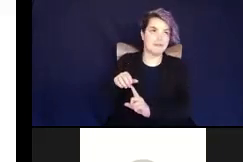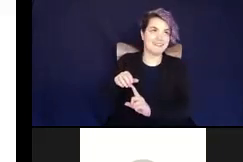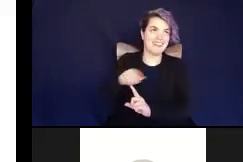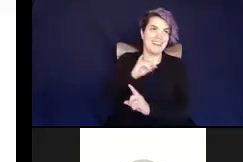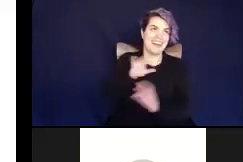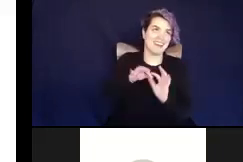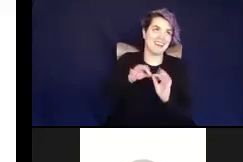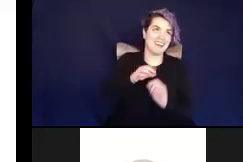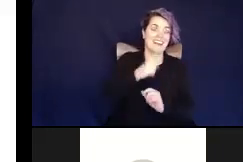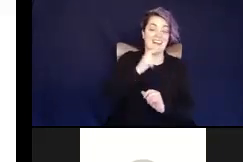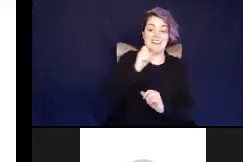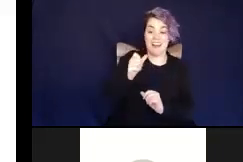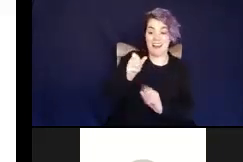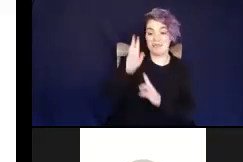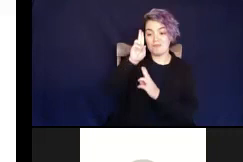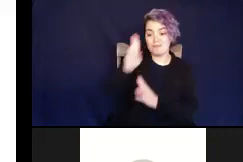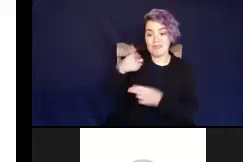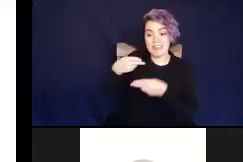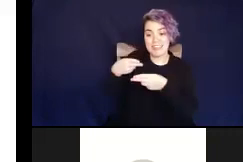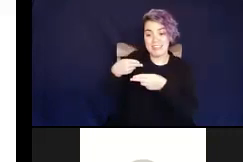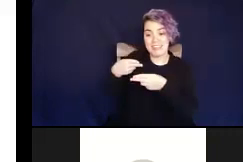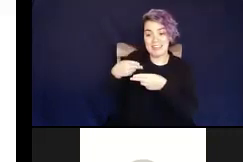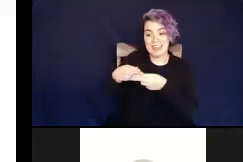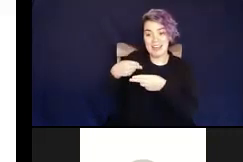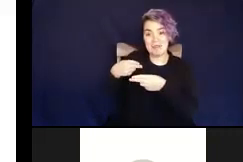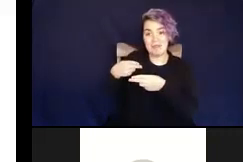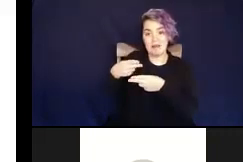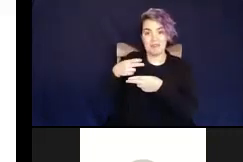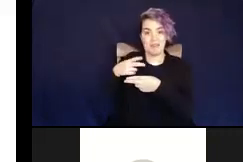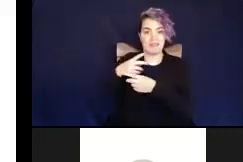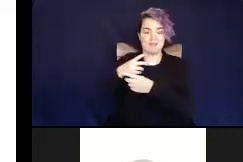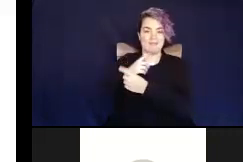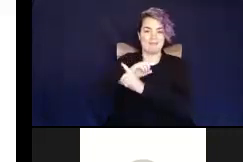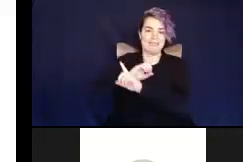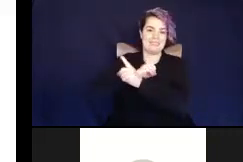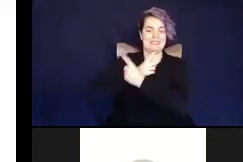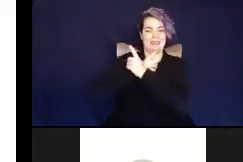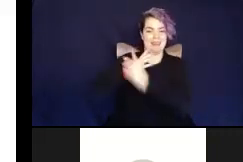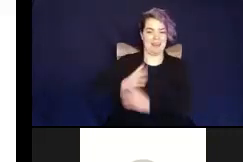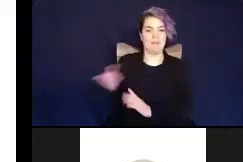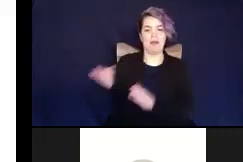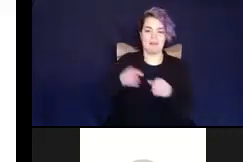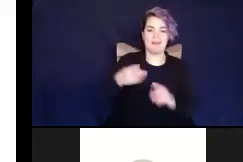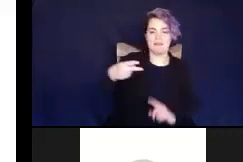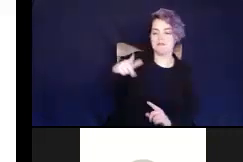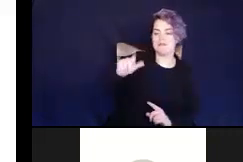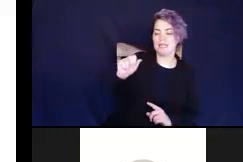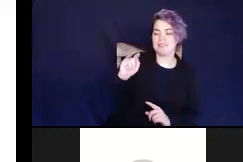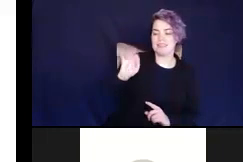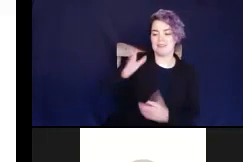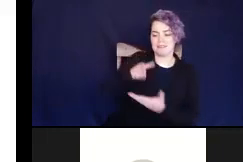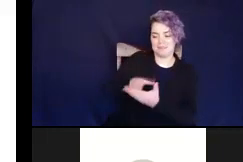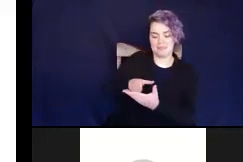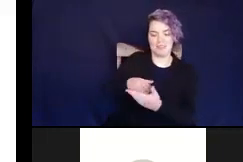but rather the names of the plaintiffs who brought the case to the Supreme Court. Youngberg was a case in the